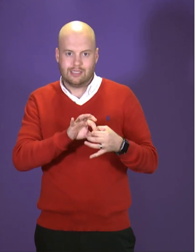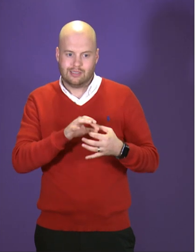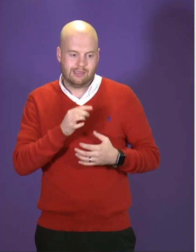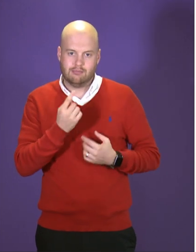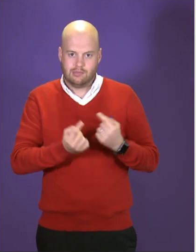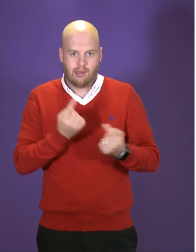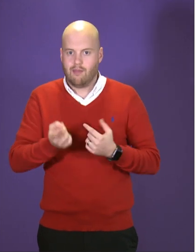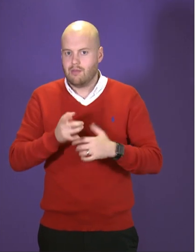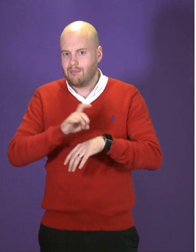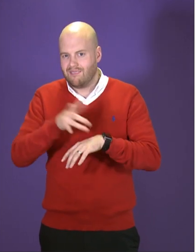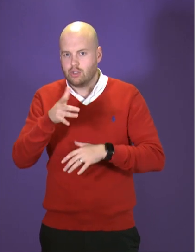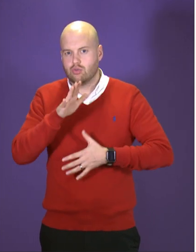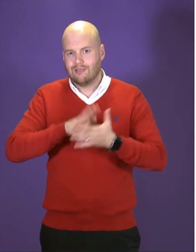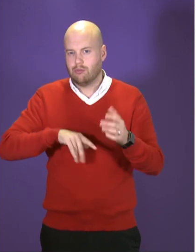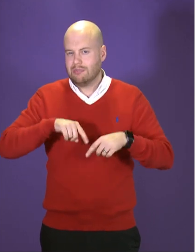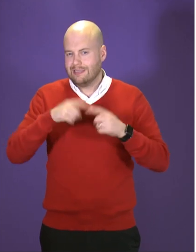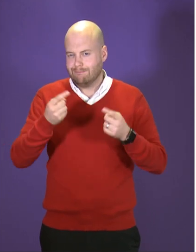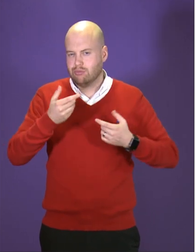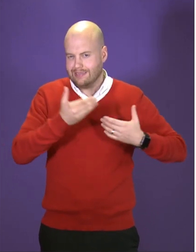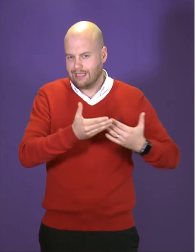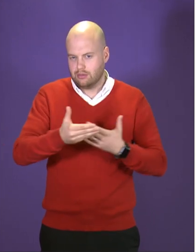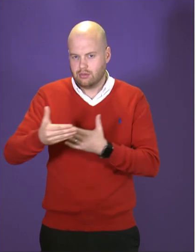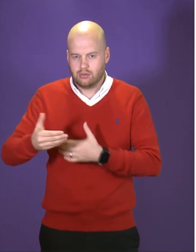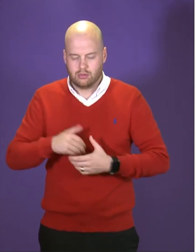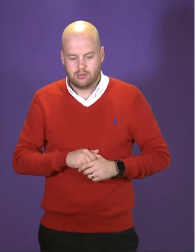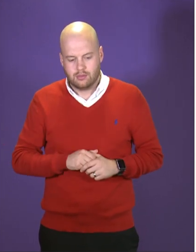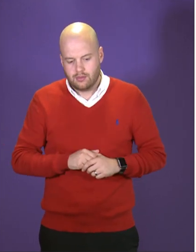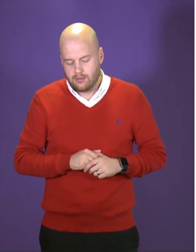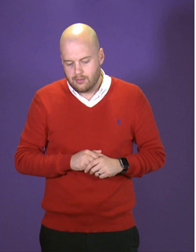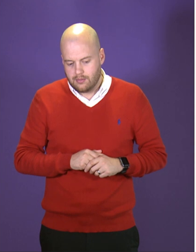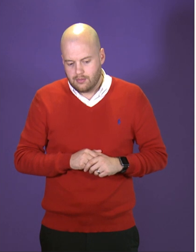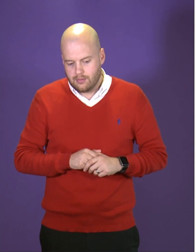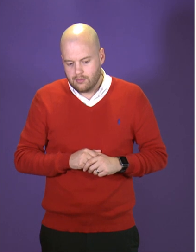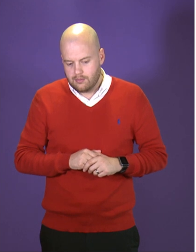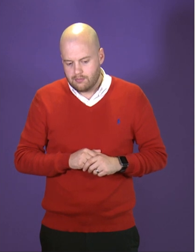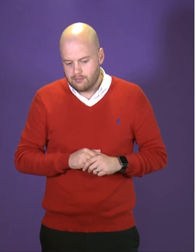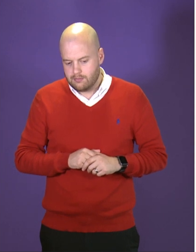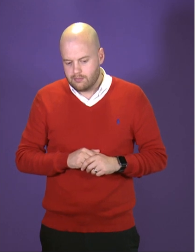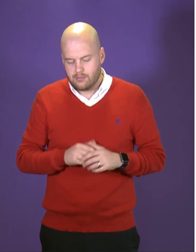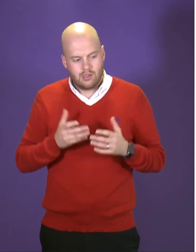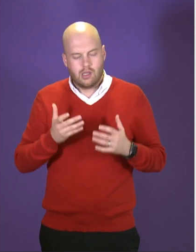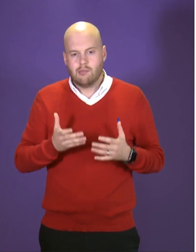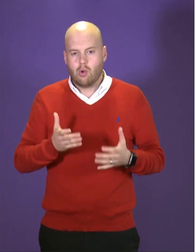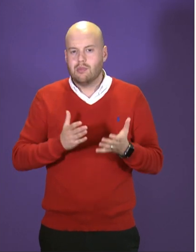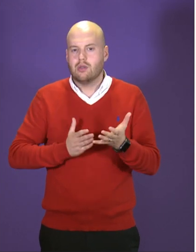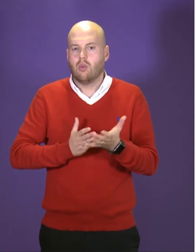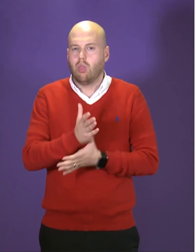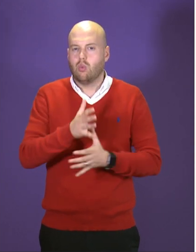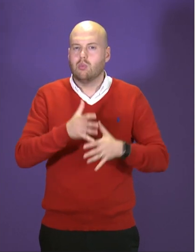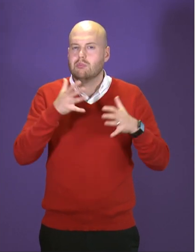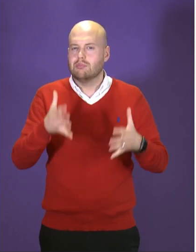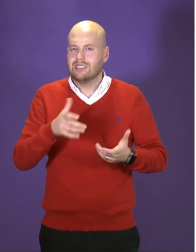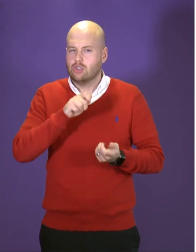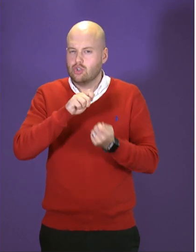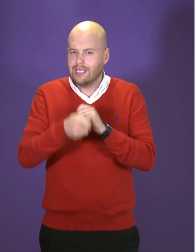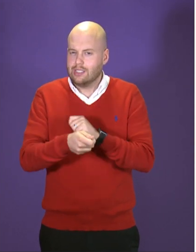professionals from different sectors. And we are going through really big changes within the